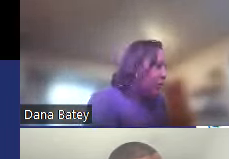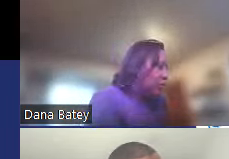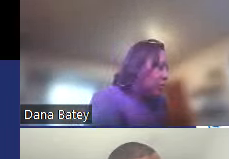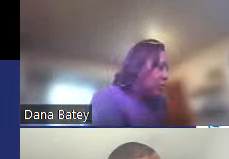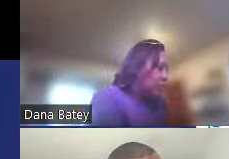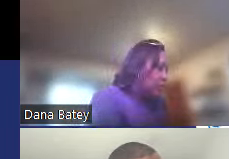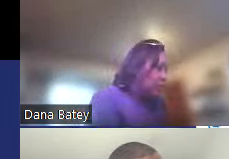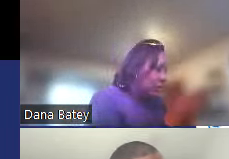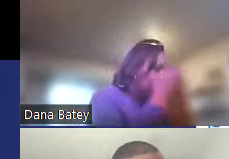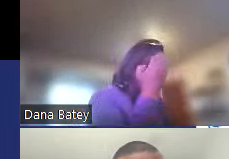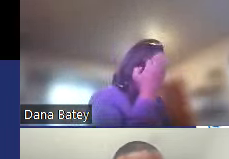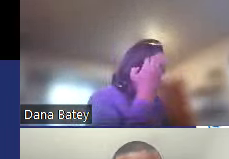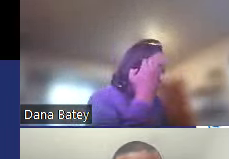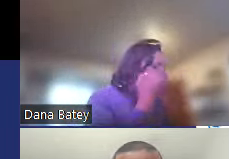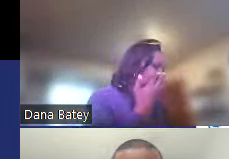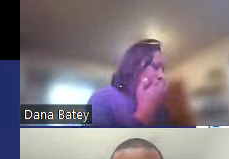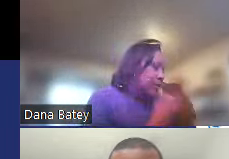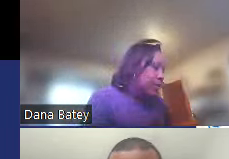10:25.